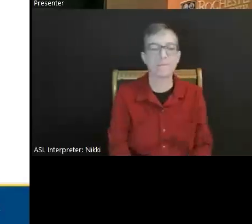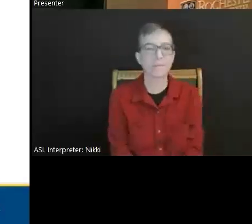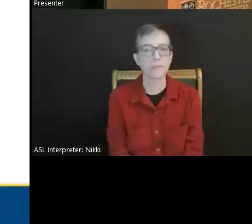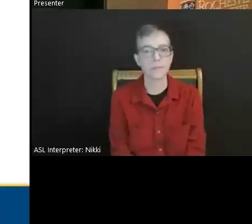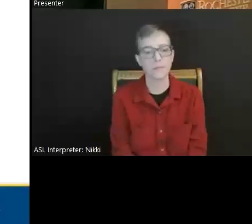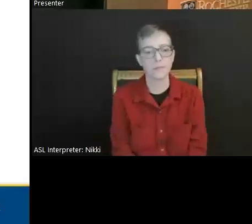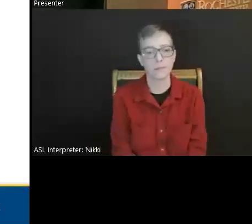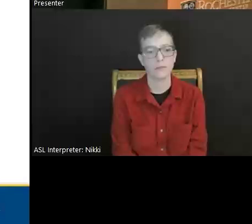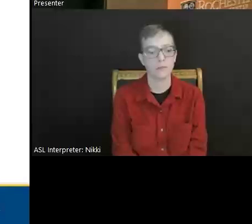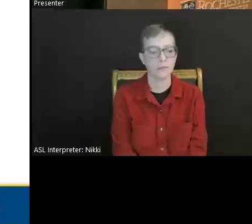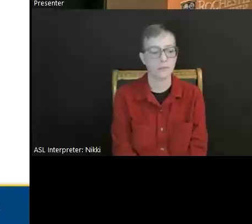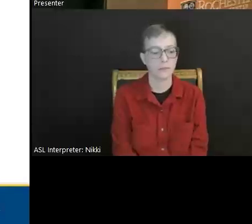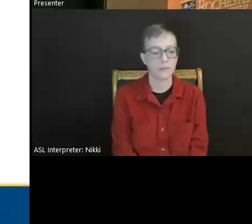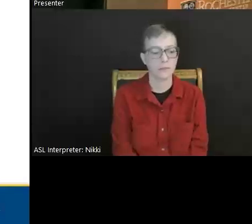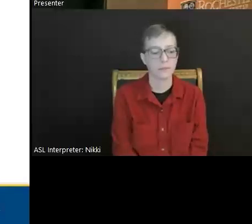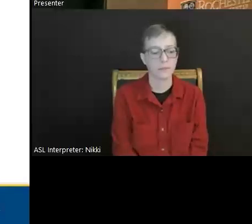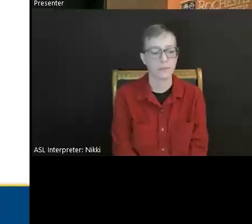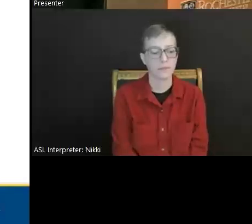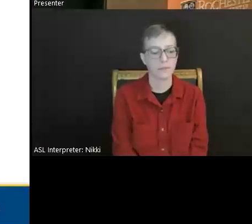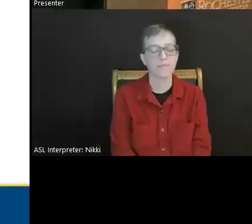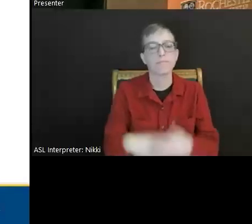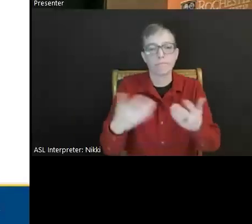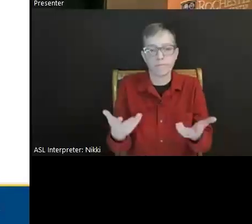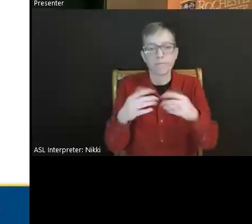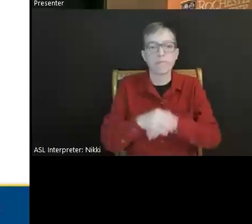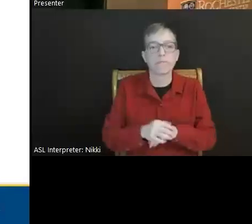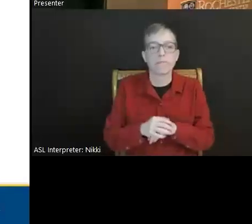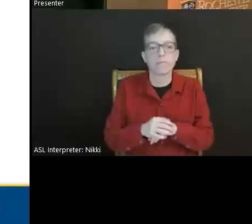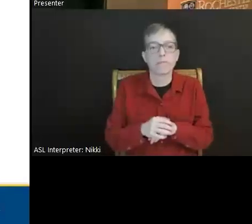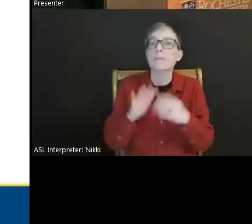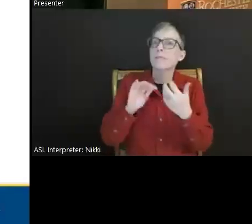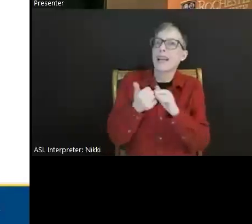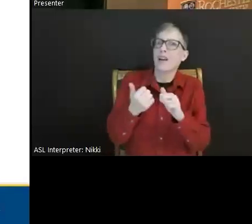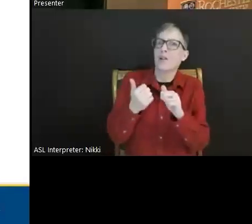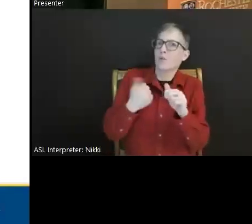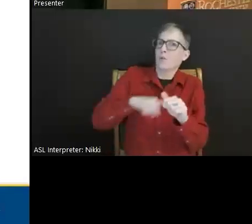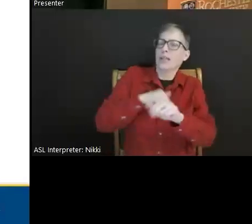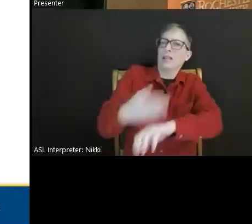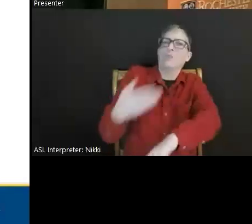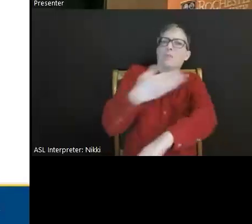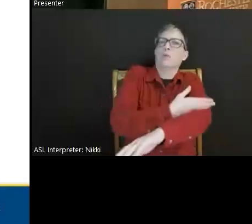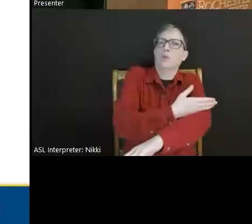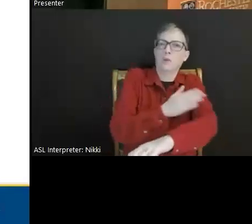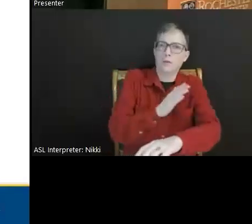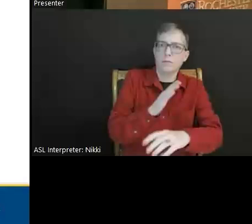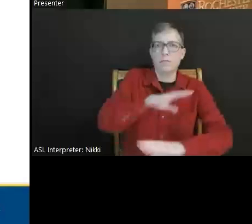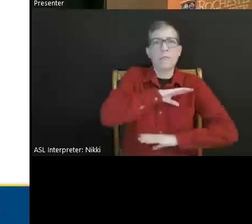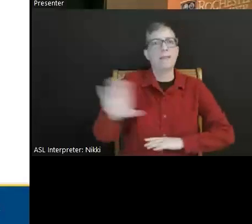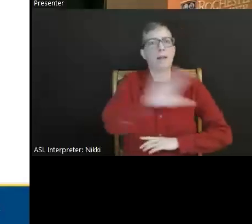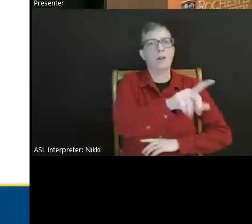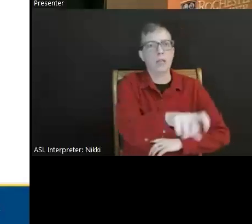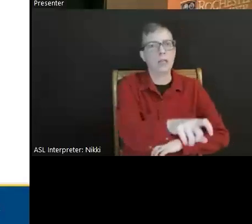Given this challenge, how do we better meet the needs of these patients? How can we improve